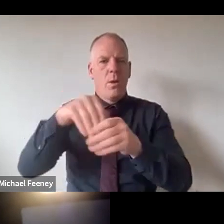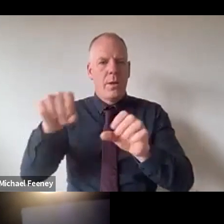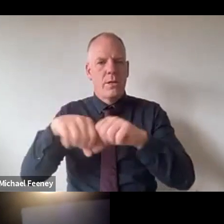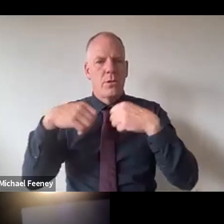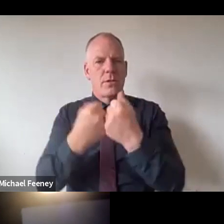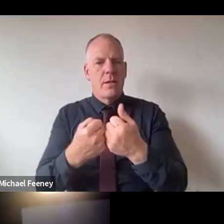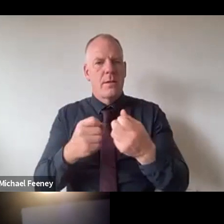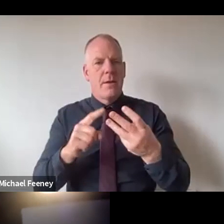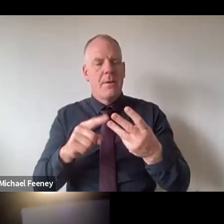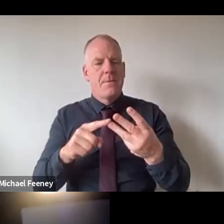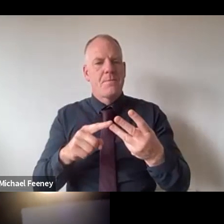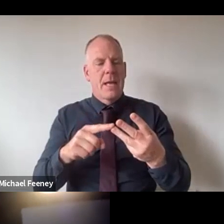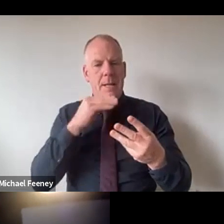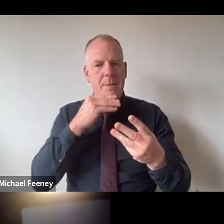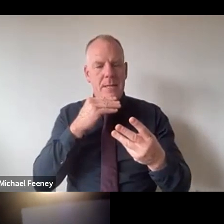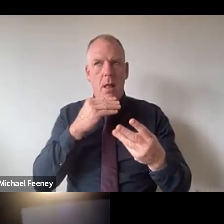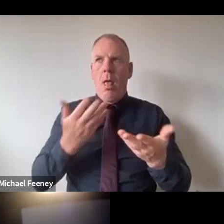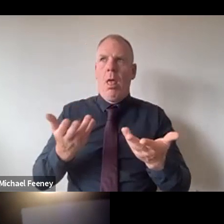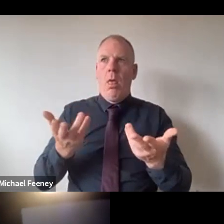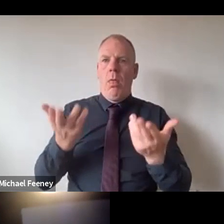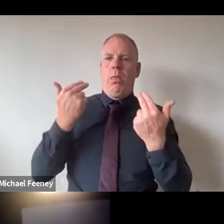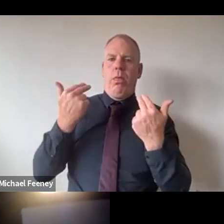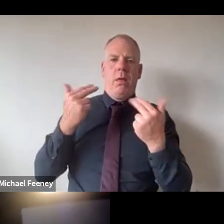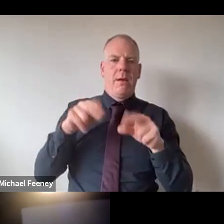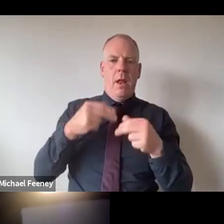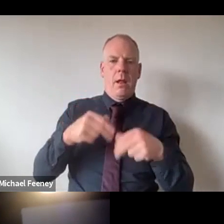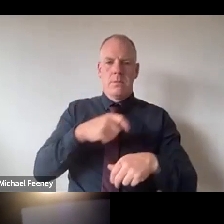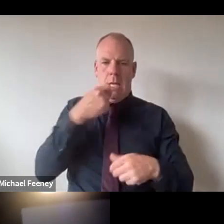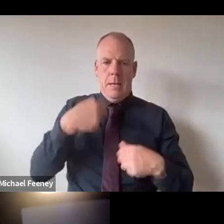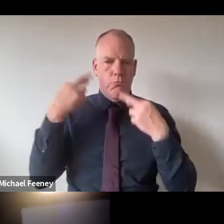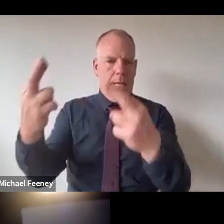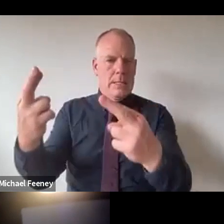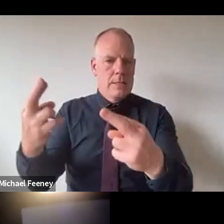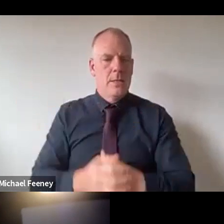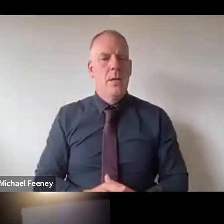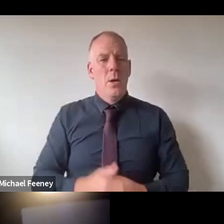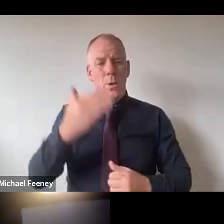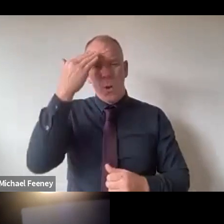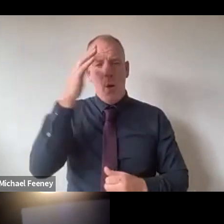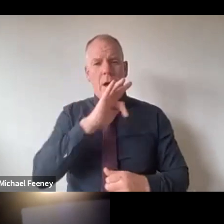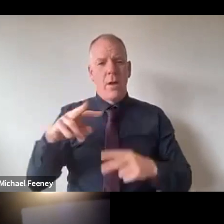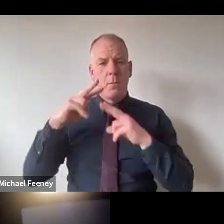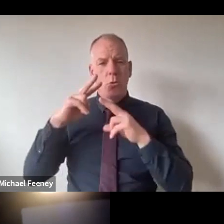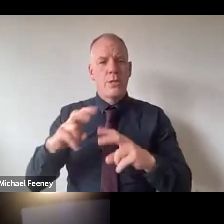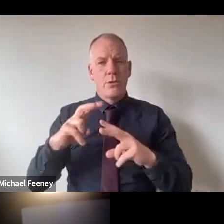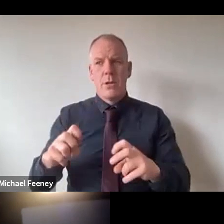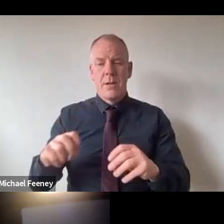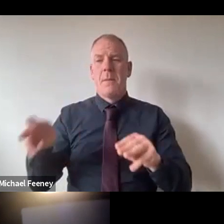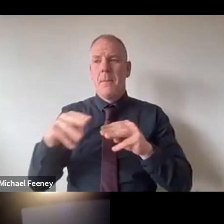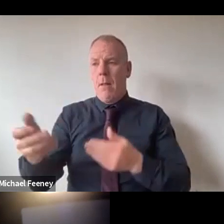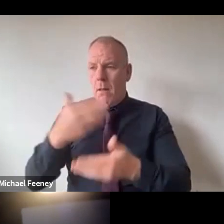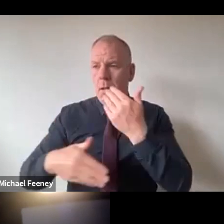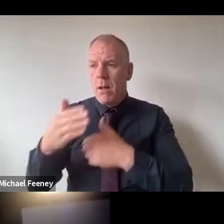a weak position to assert one's rights. We know from studies and the experiences of people living in poverty